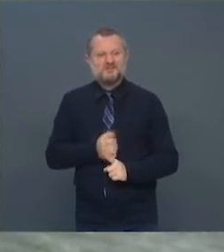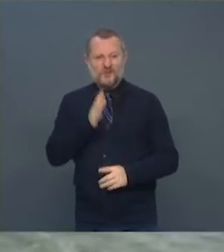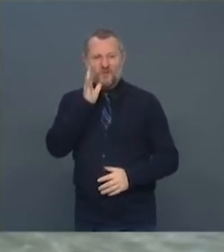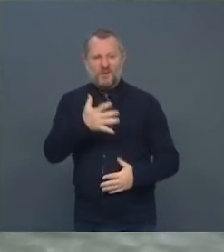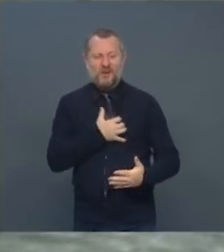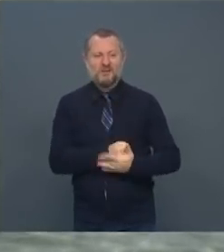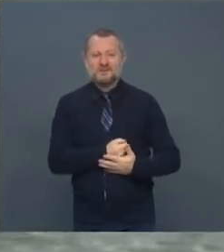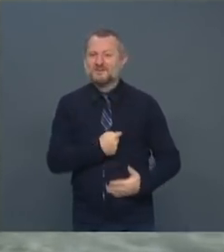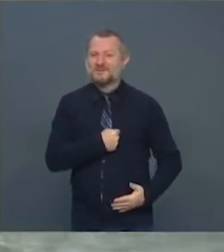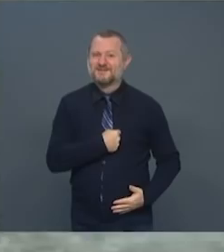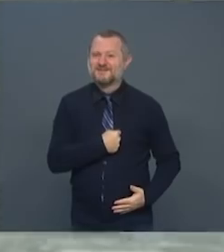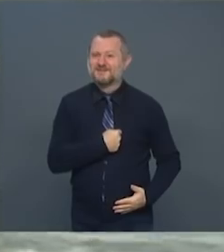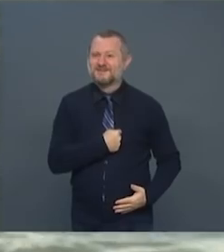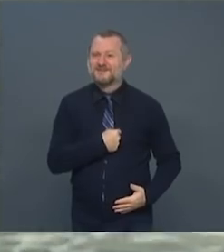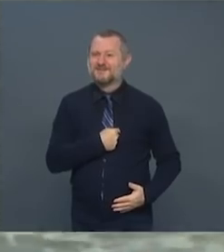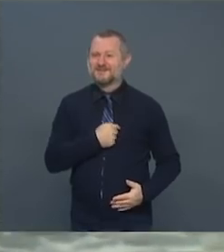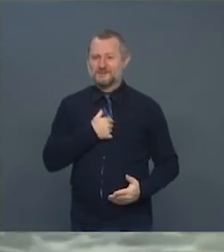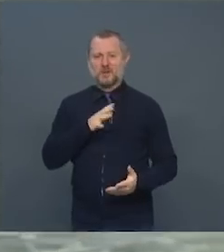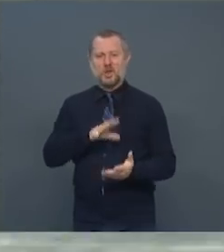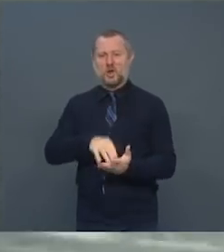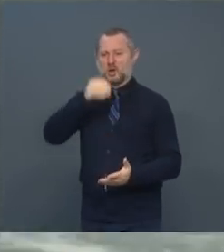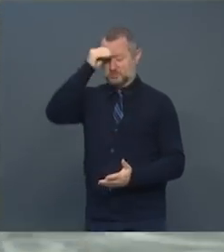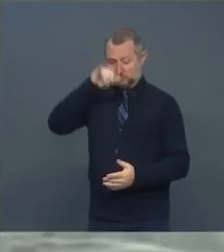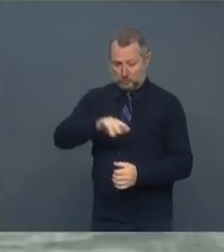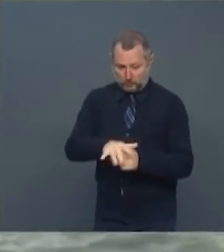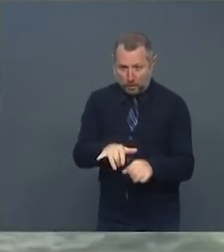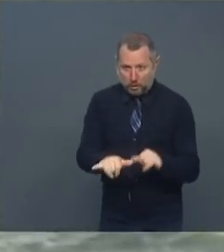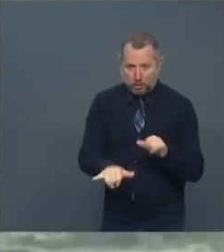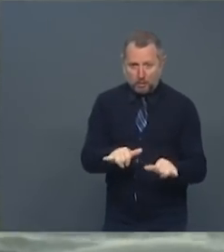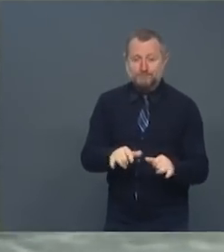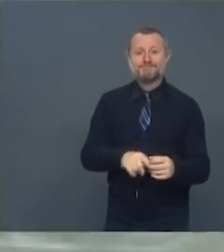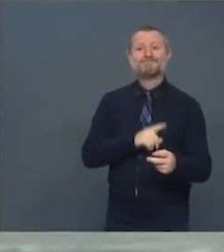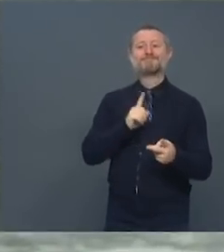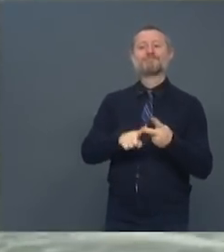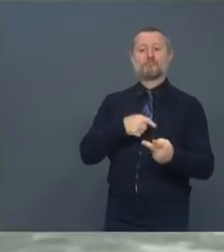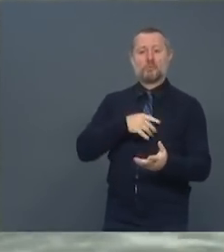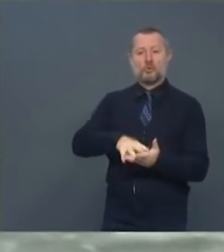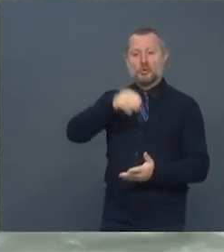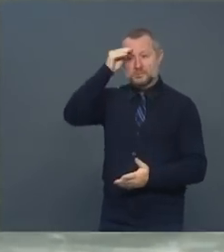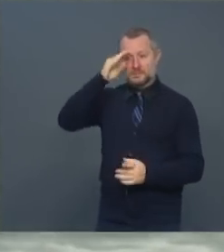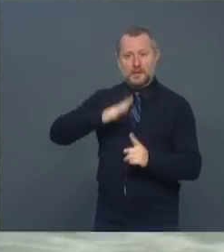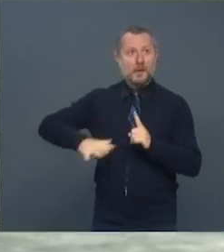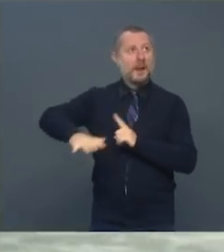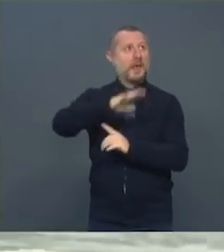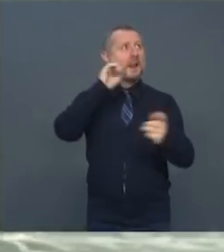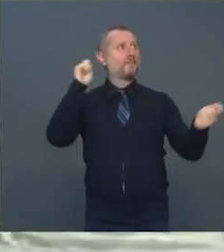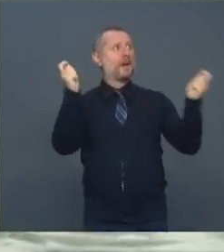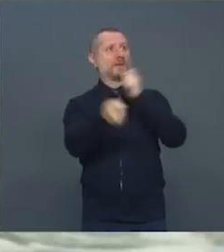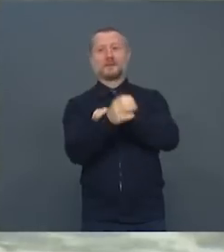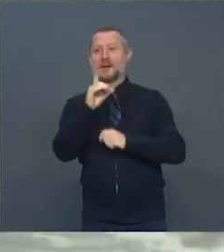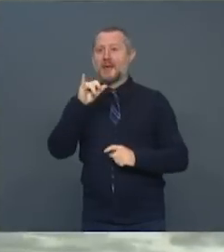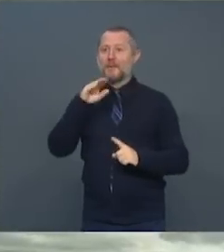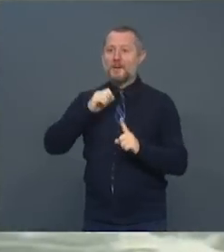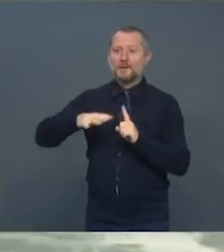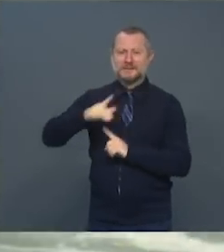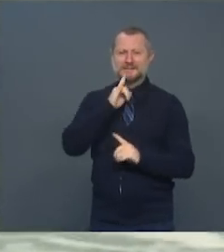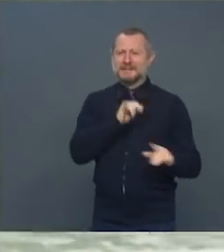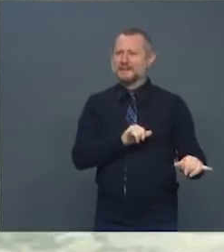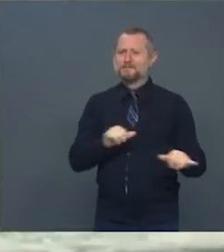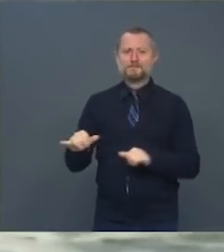The lessons of COVID, the lessons of climate change, to me, the pattern is very